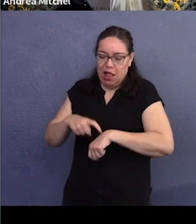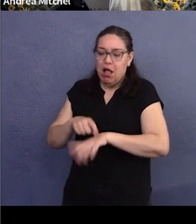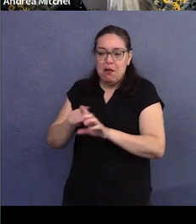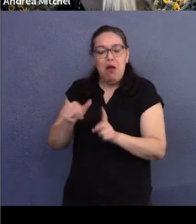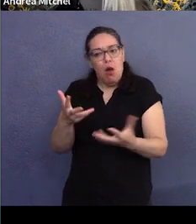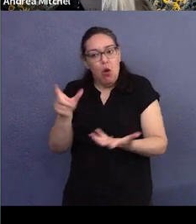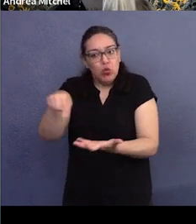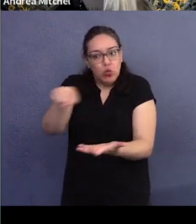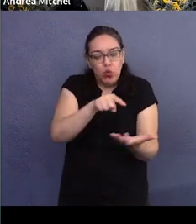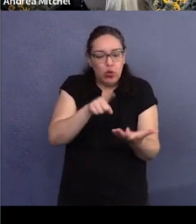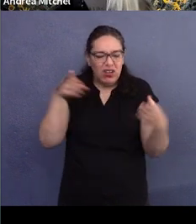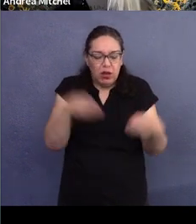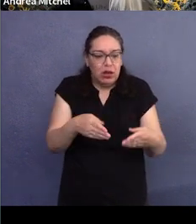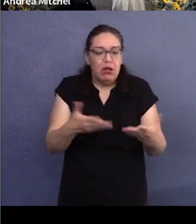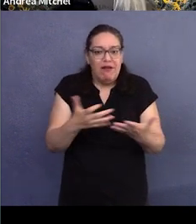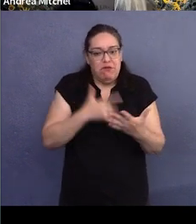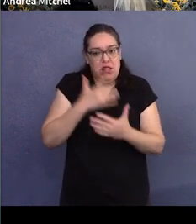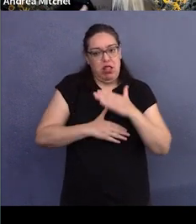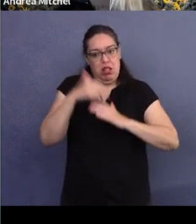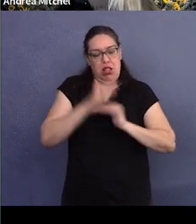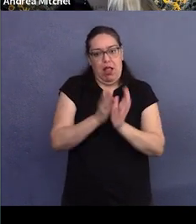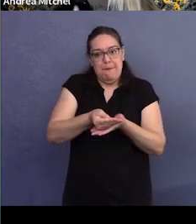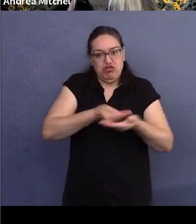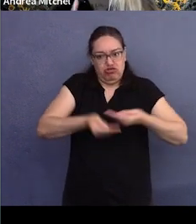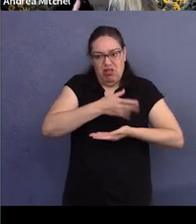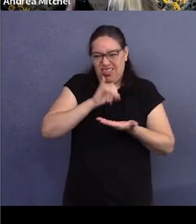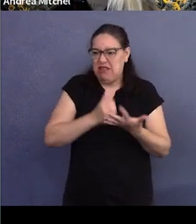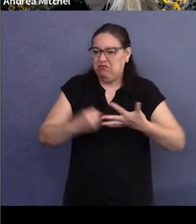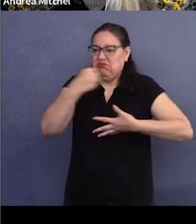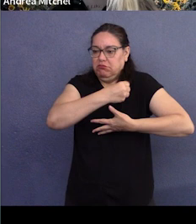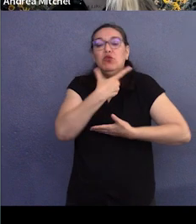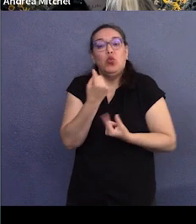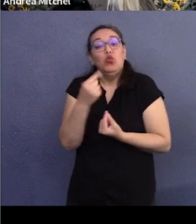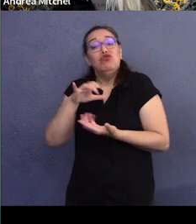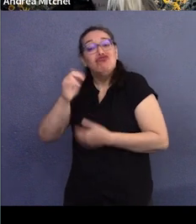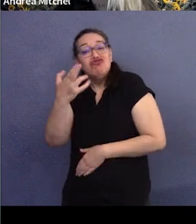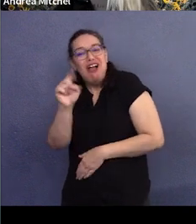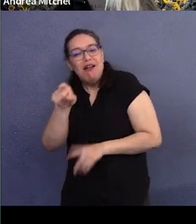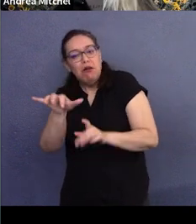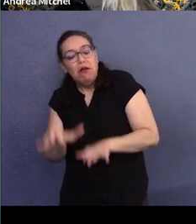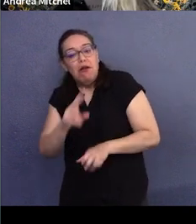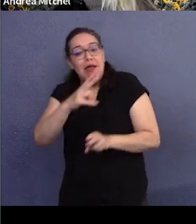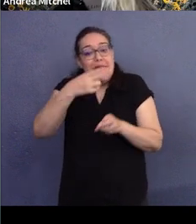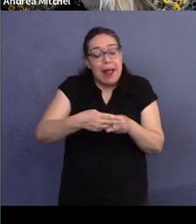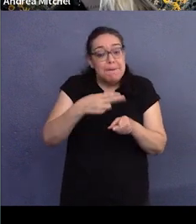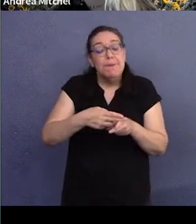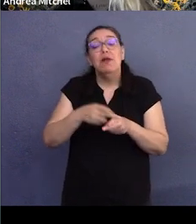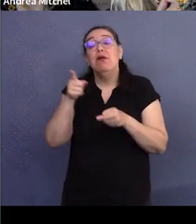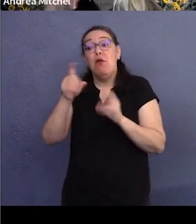you to feel more comfortable with budgets. That's a priority. So if you could put in the chat your name, your role in the organization, and your